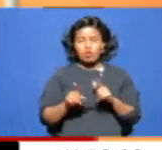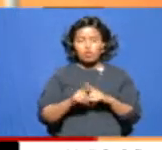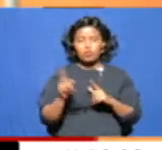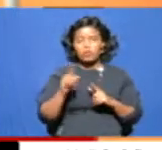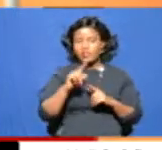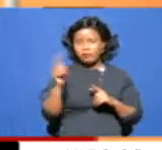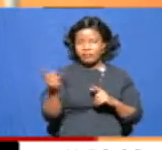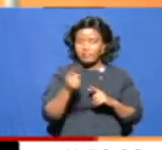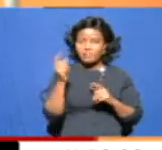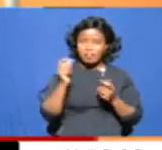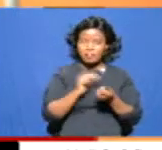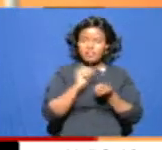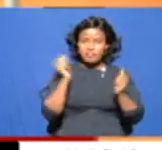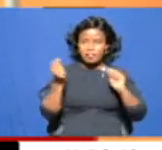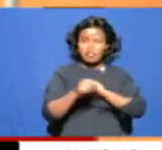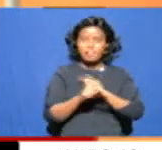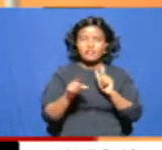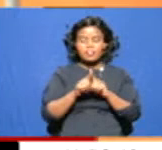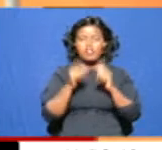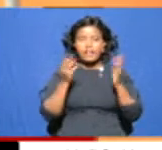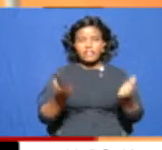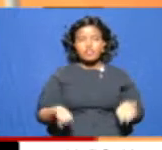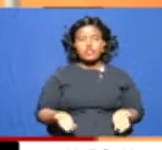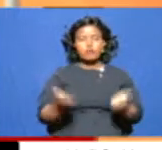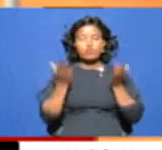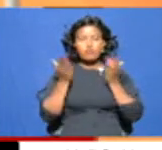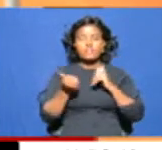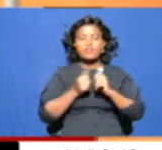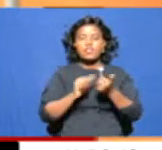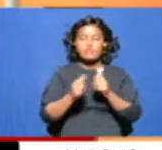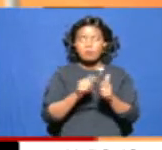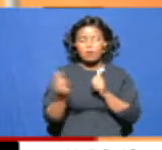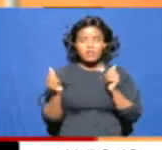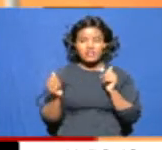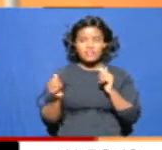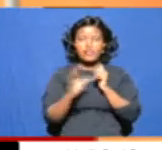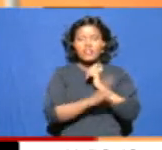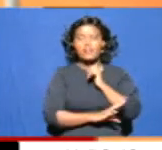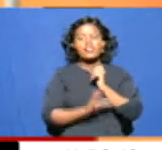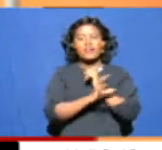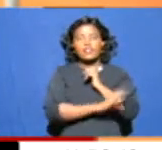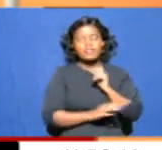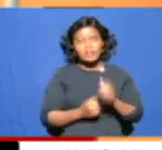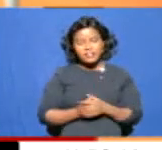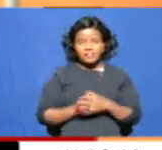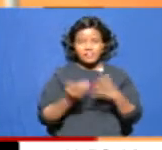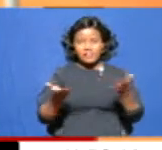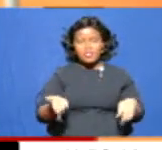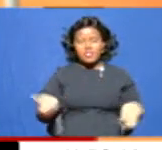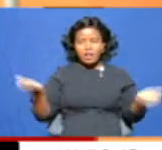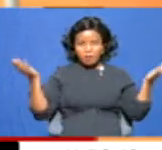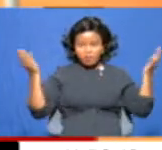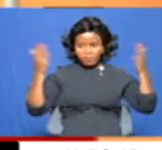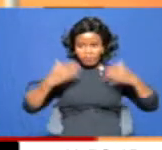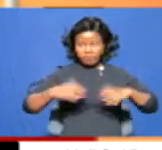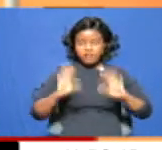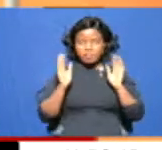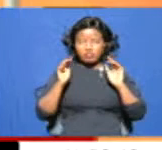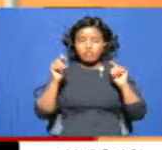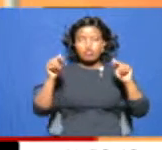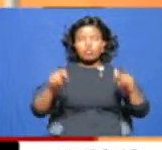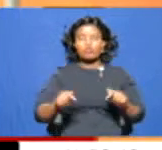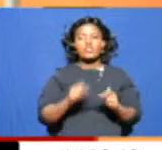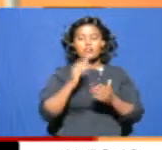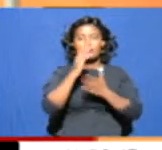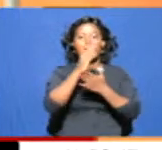and improving sports, the esports industry in the country. Well, that brings us to the end of today's edition of Sports Check. But